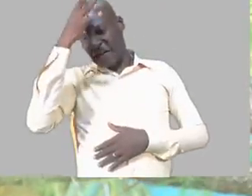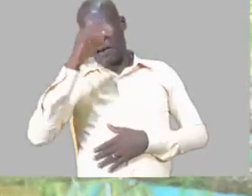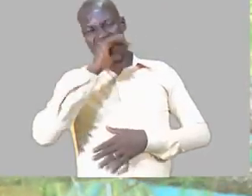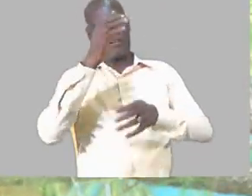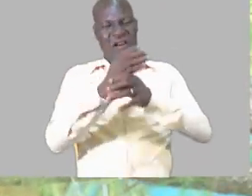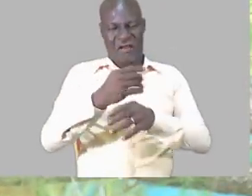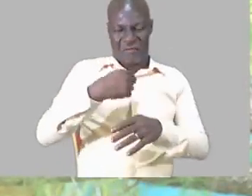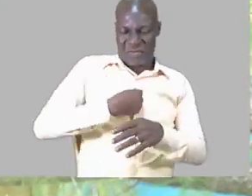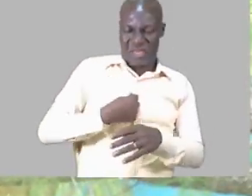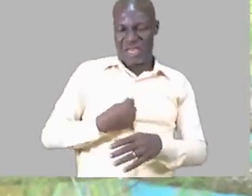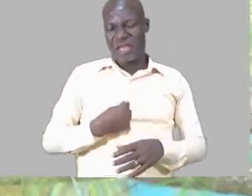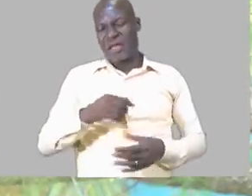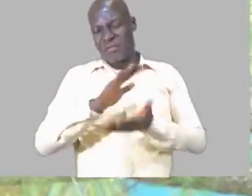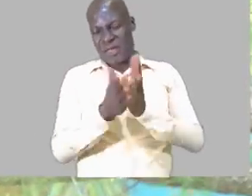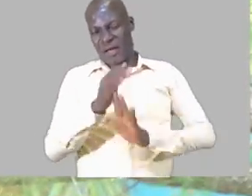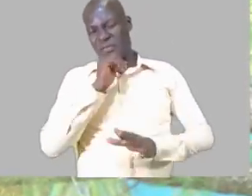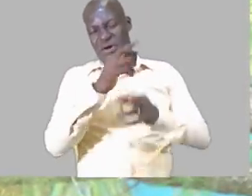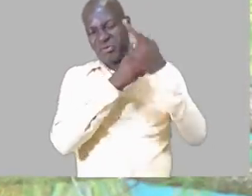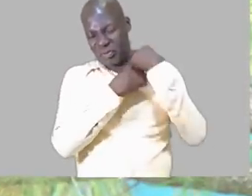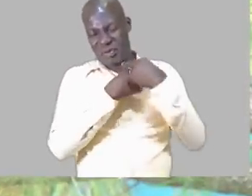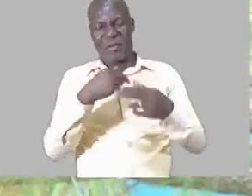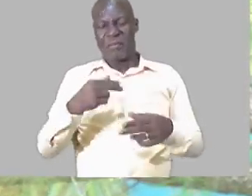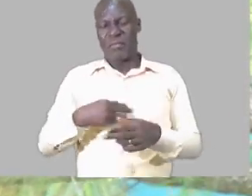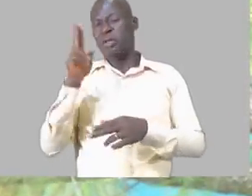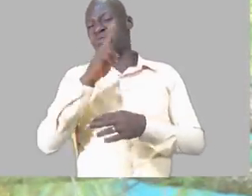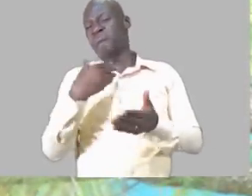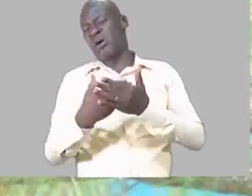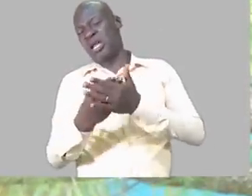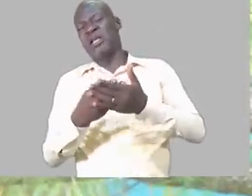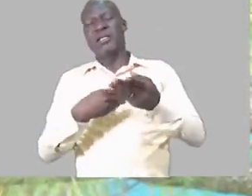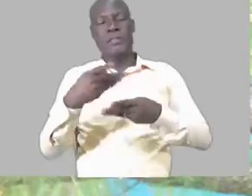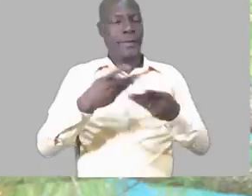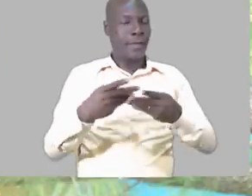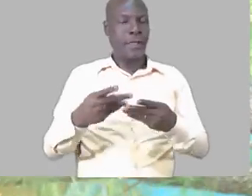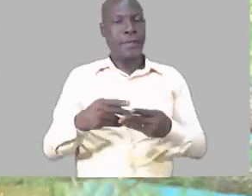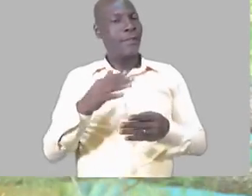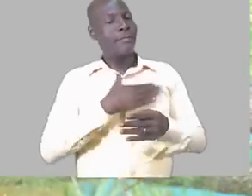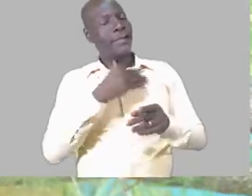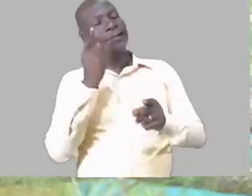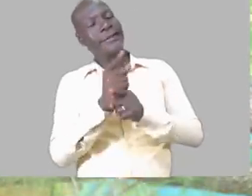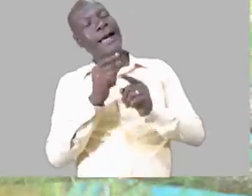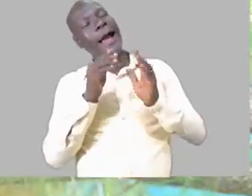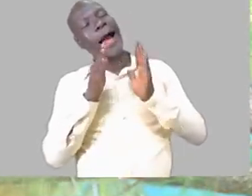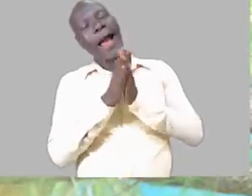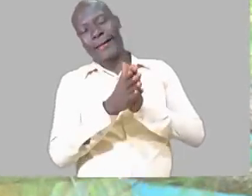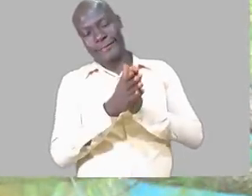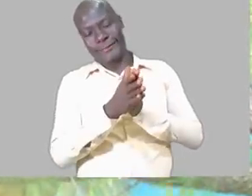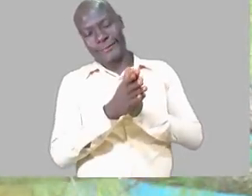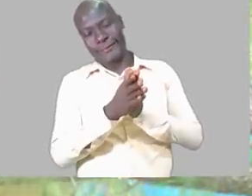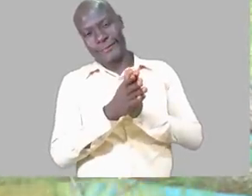wan hweme na wa ye irresponsible no e na me mfa me sika enkonkohwe no na me sha se da brante nani asi abre